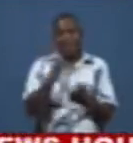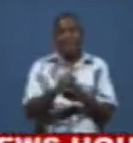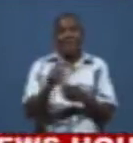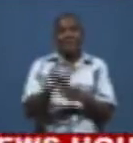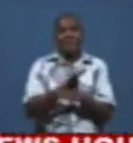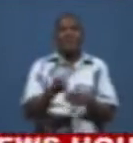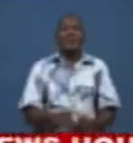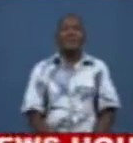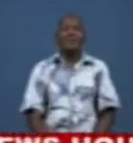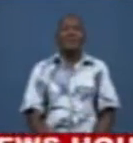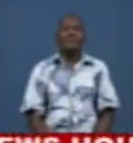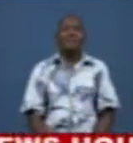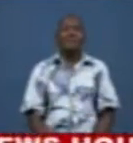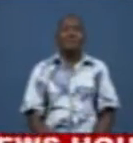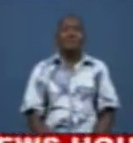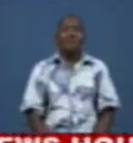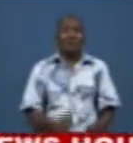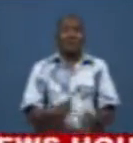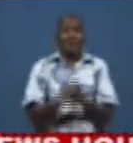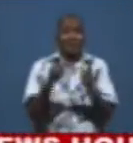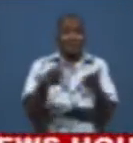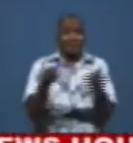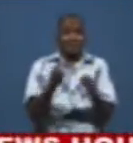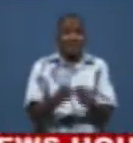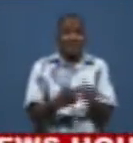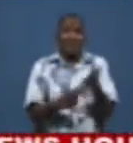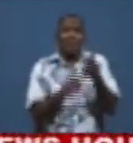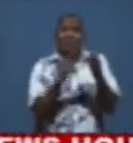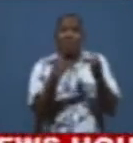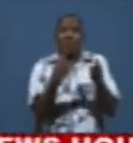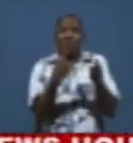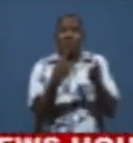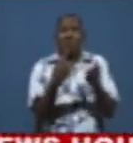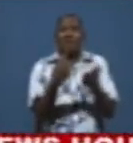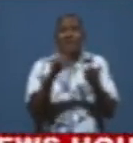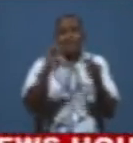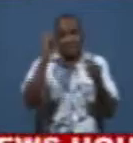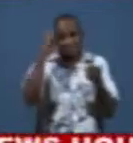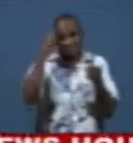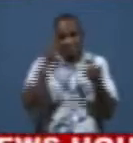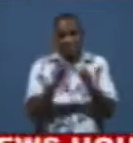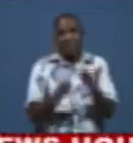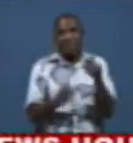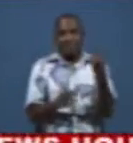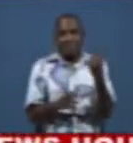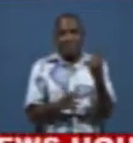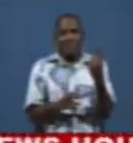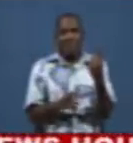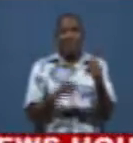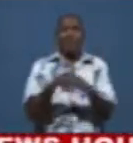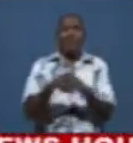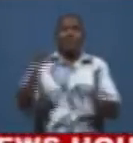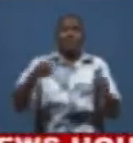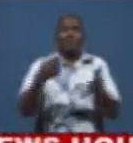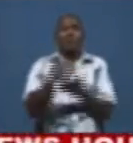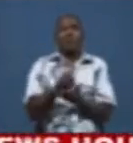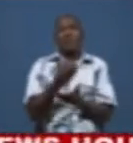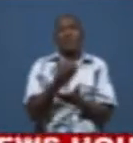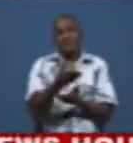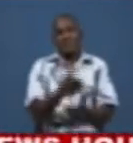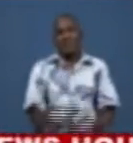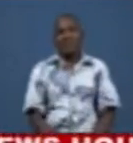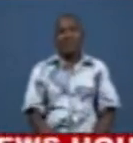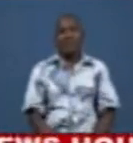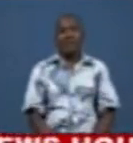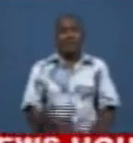business. That official is further referred to as government official one in the court documents.